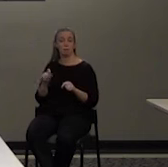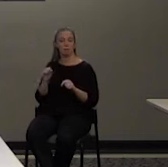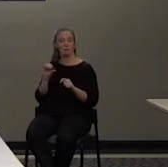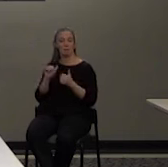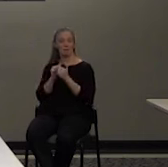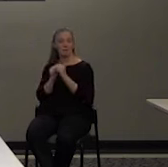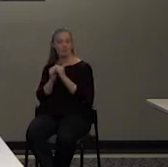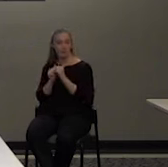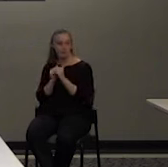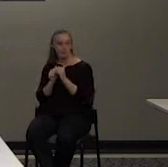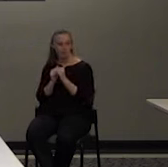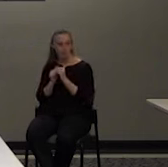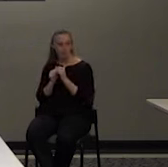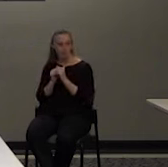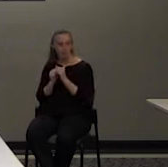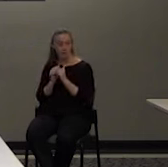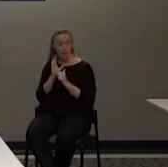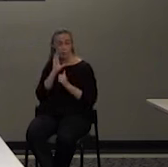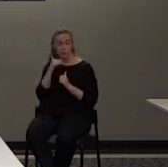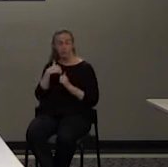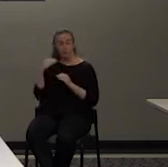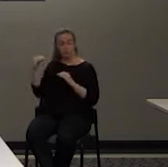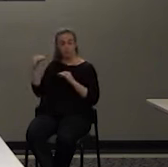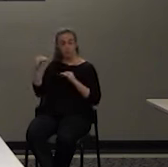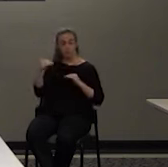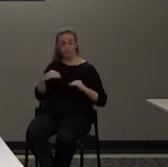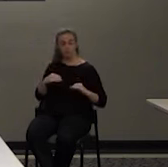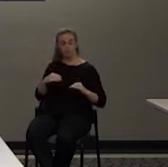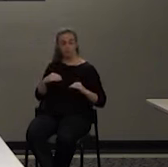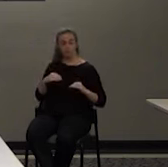market. Is, you know, am I going to locate in